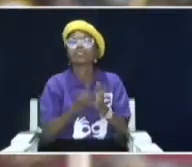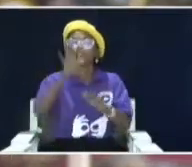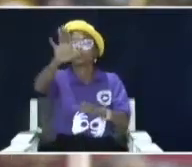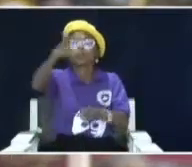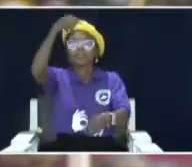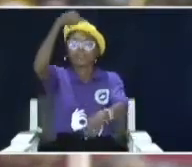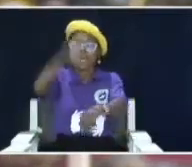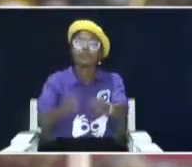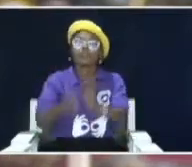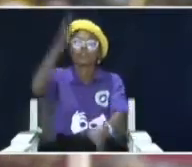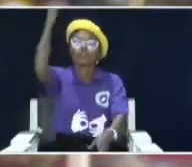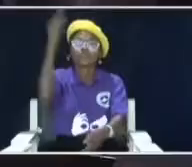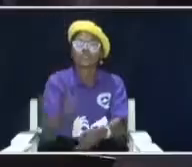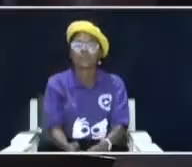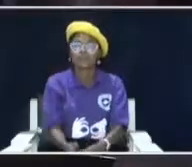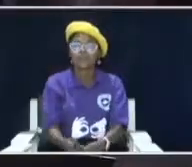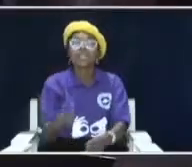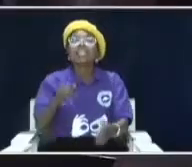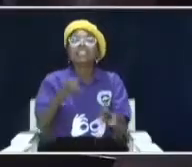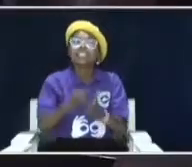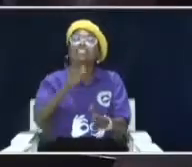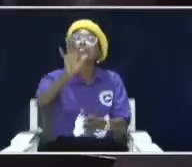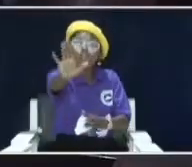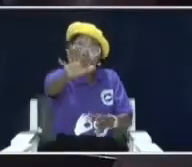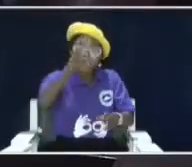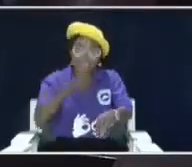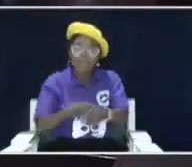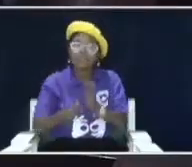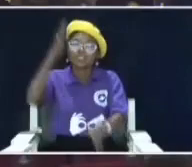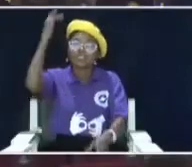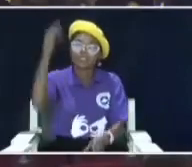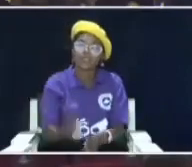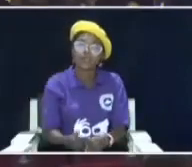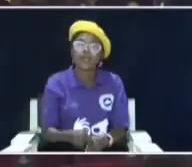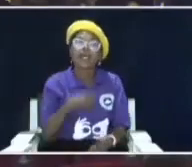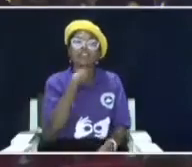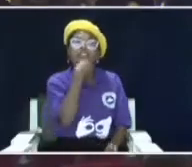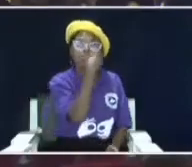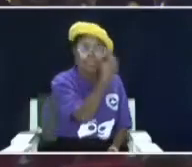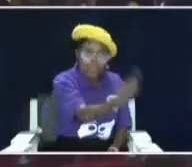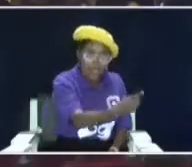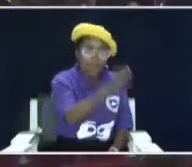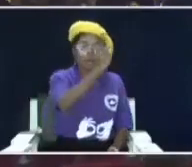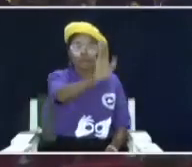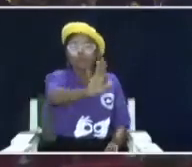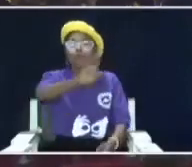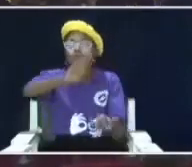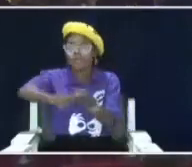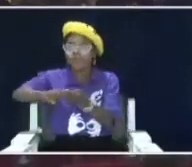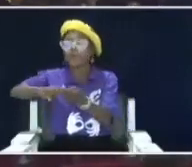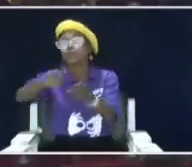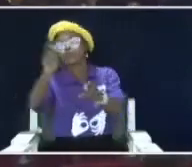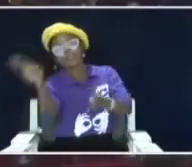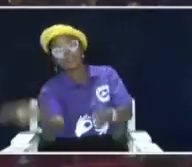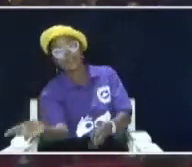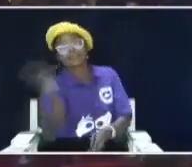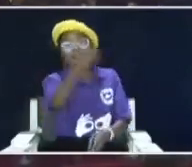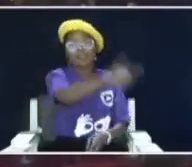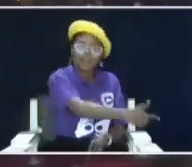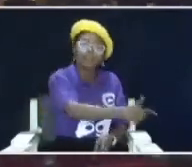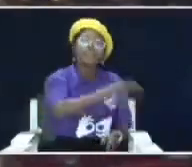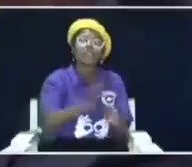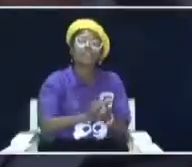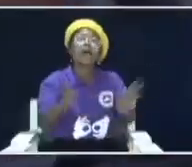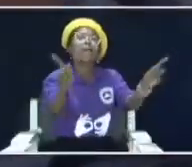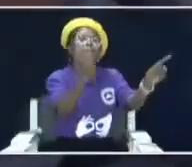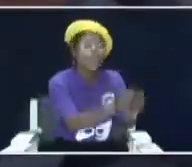time. I say, it is your time. Let me tell your neighbors to the right and to the left, partner with God to